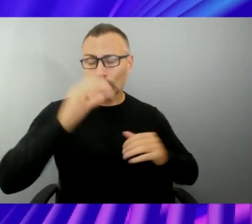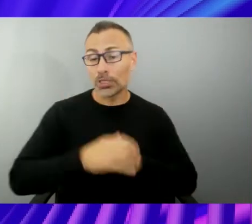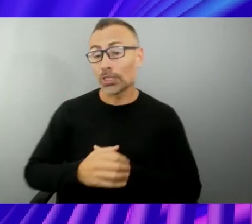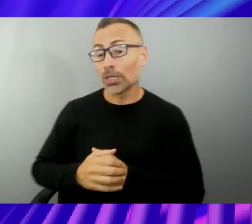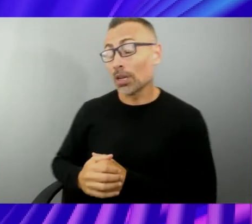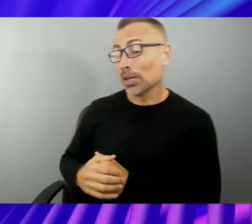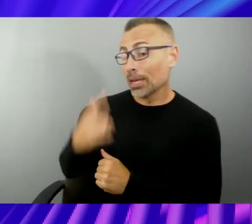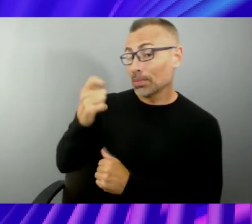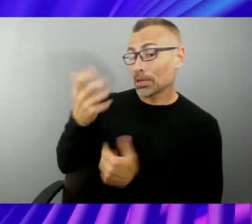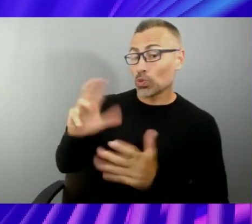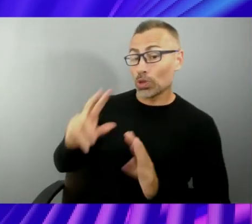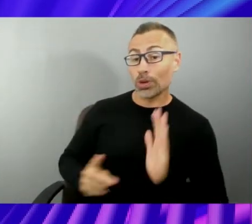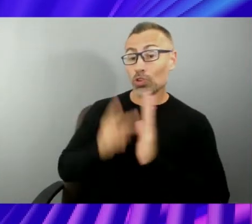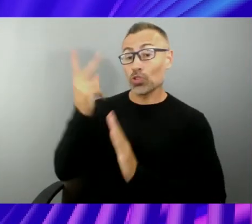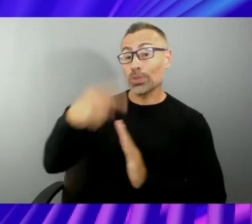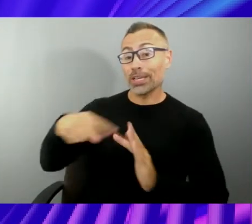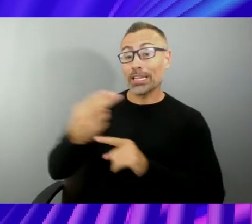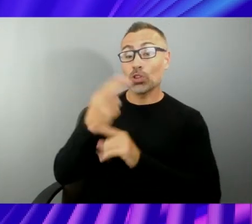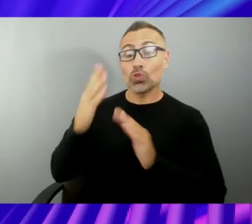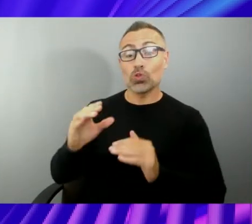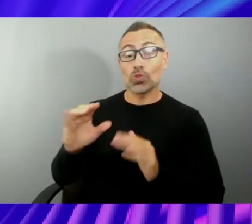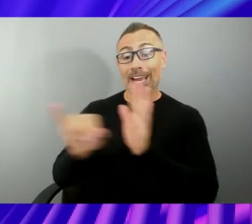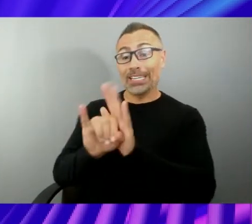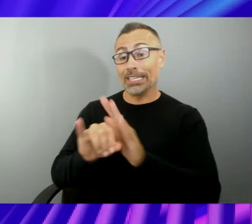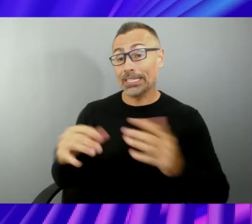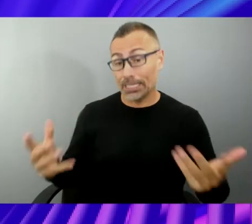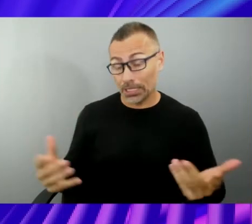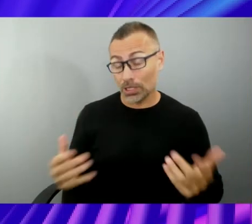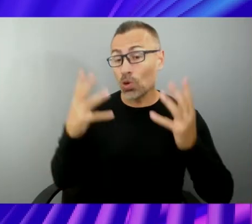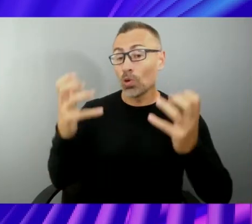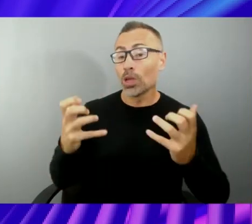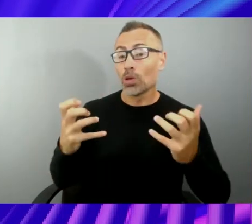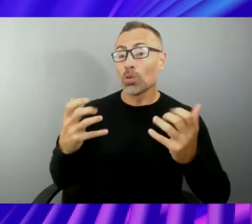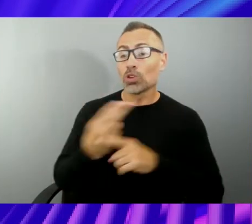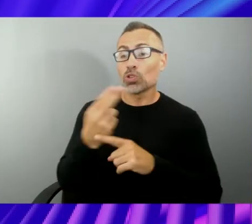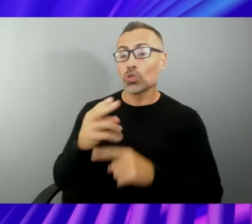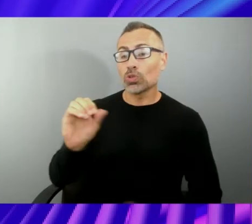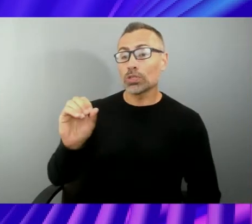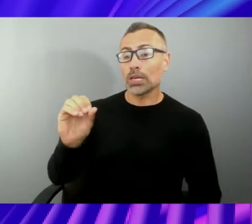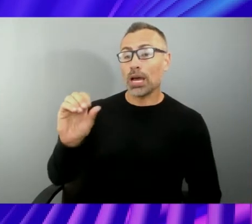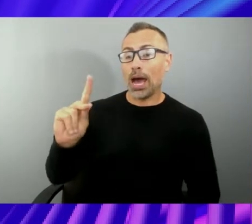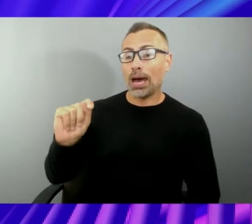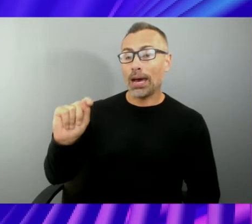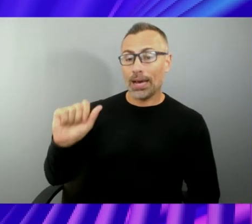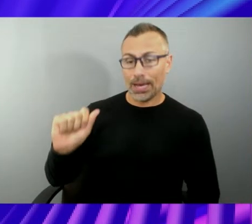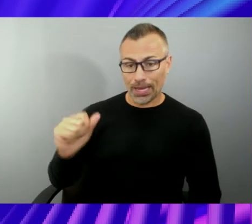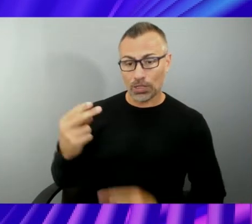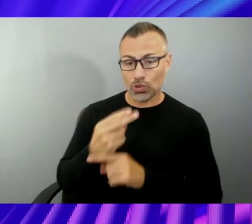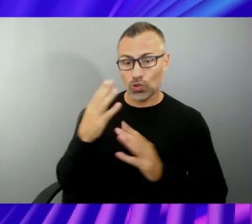user identities, right? Because we wanted to use the Okta users, which are already using it for different